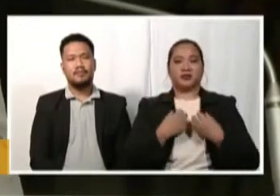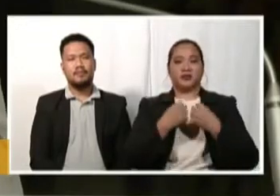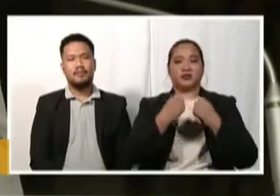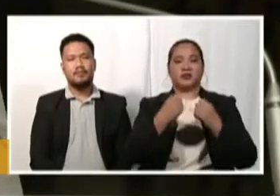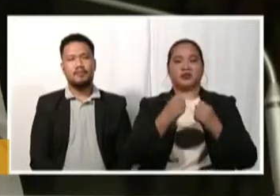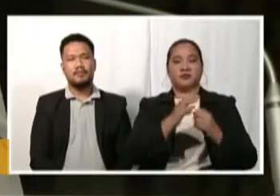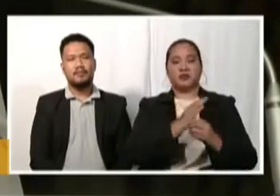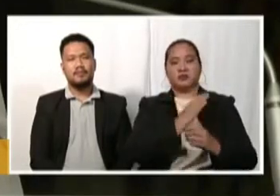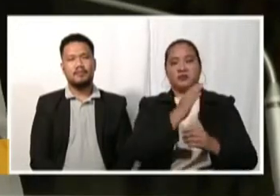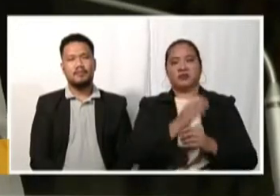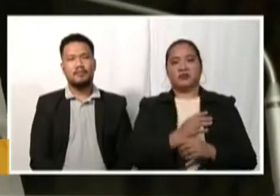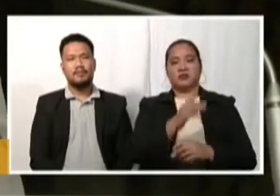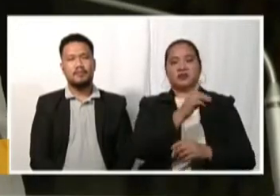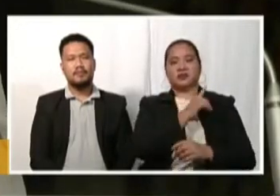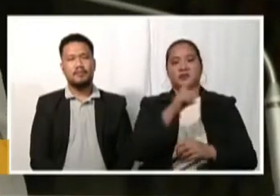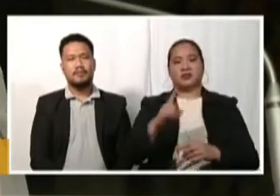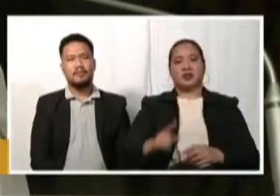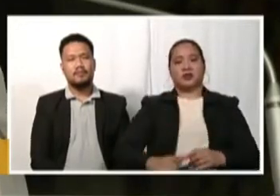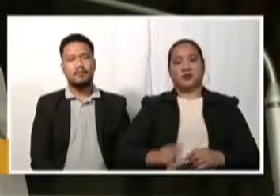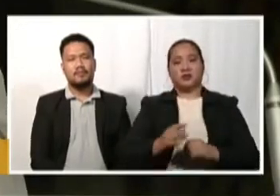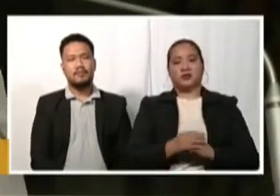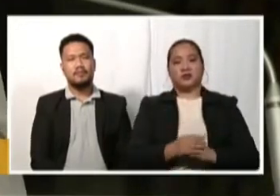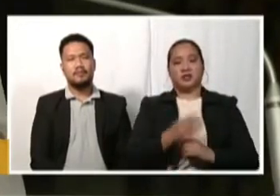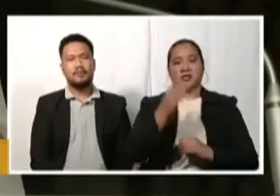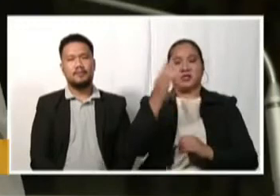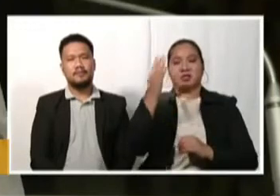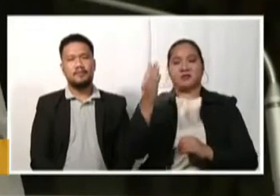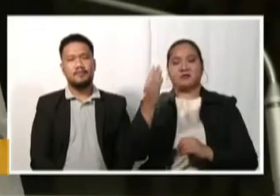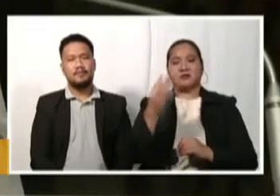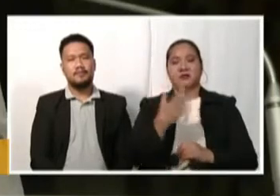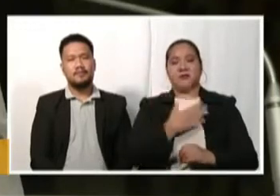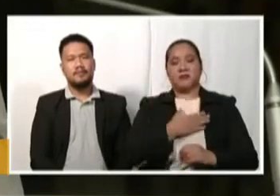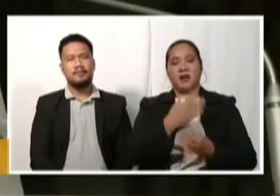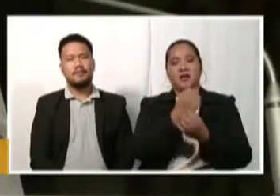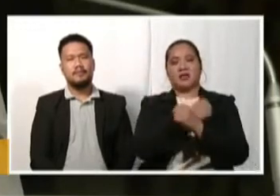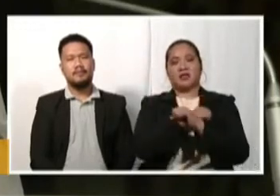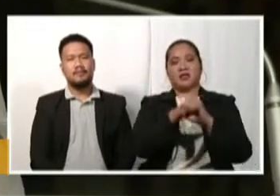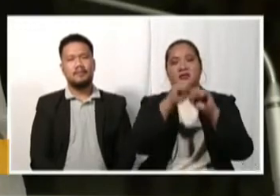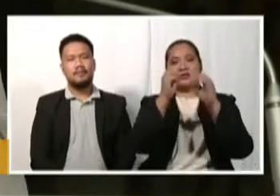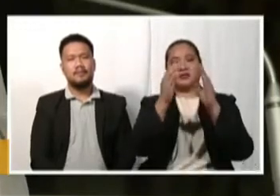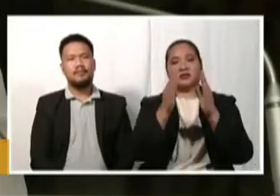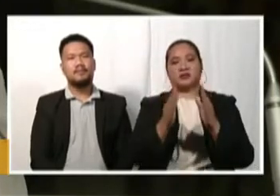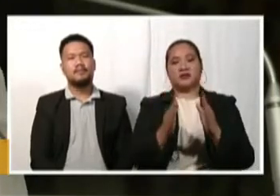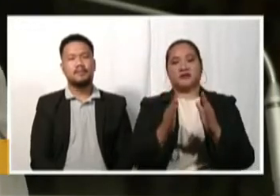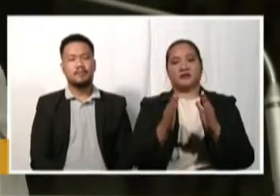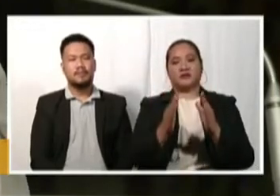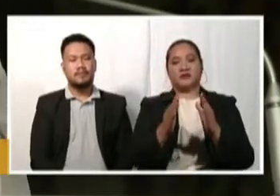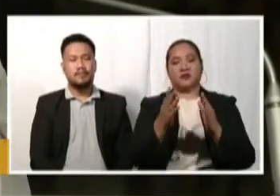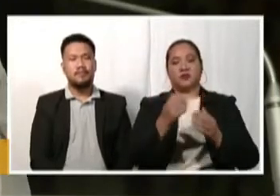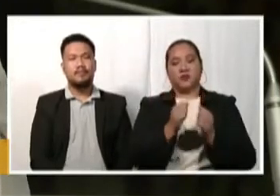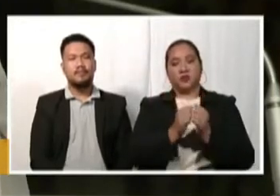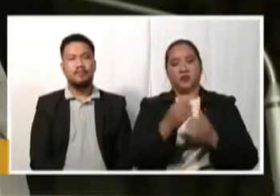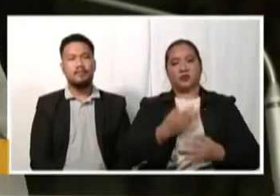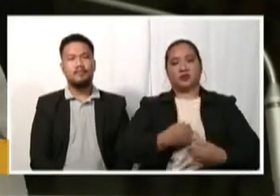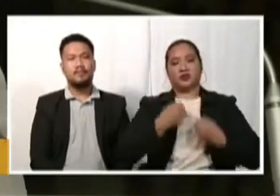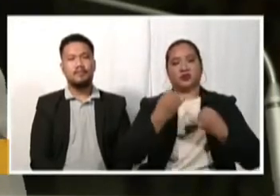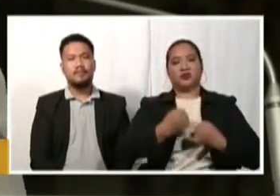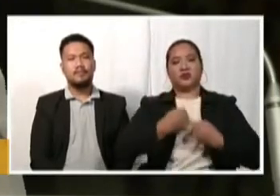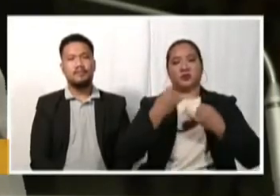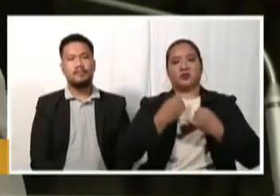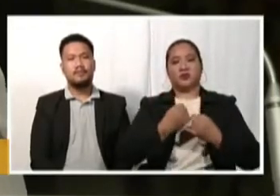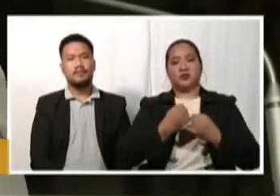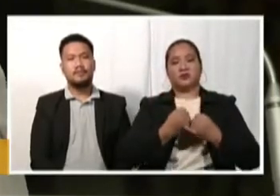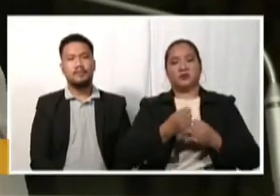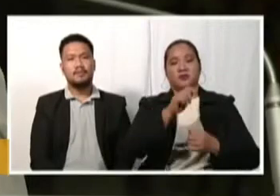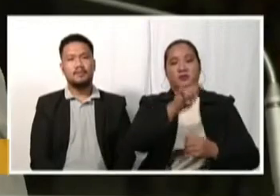my courage is the Lord, and He has been my Savior. With joy, you will draw